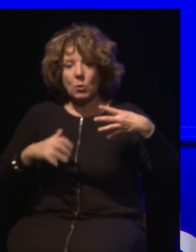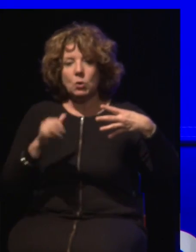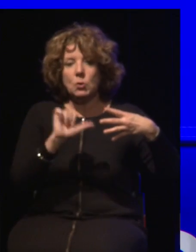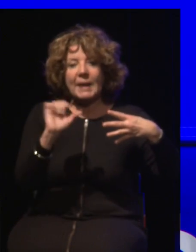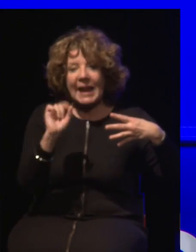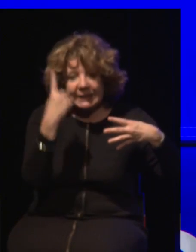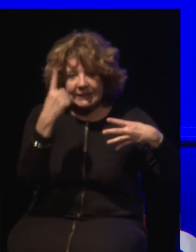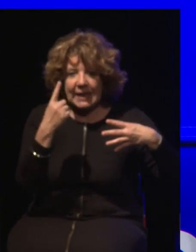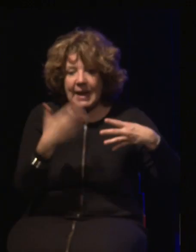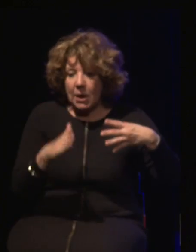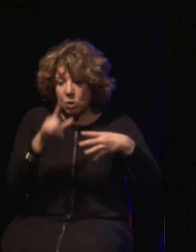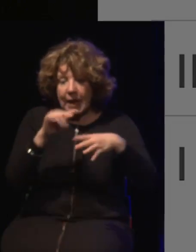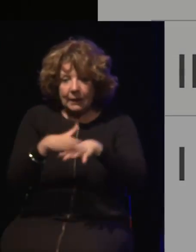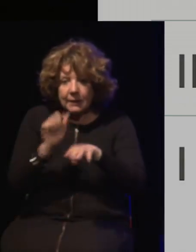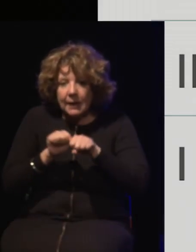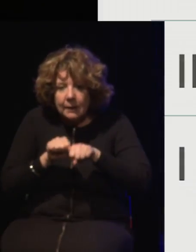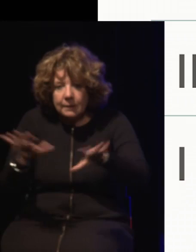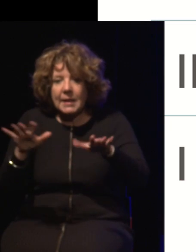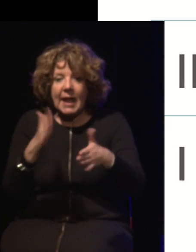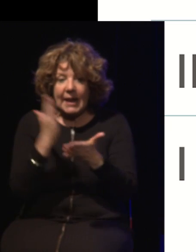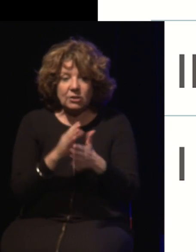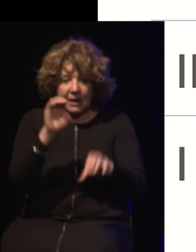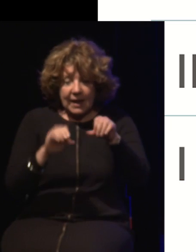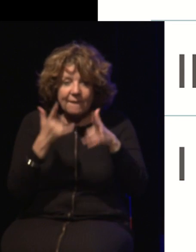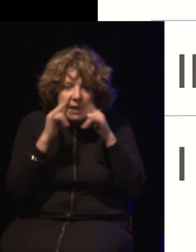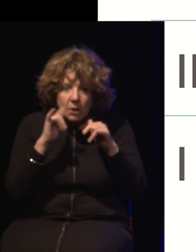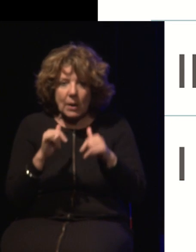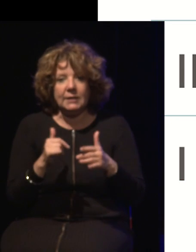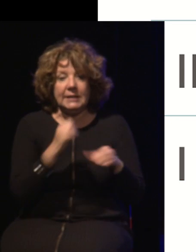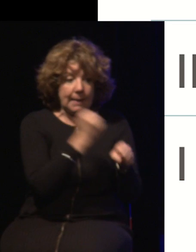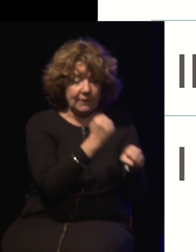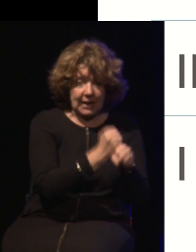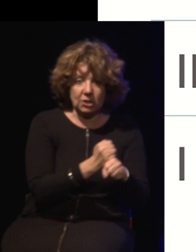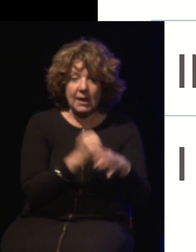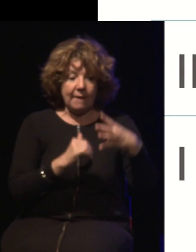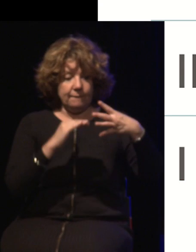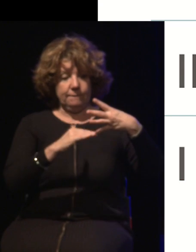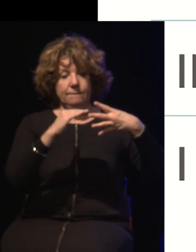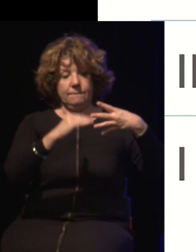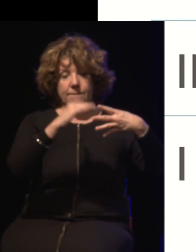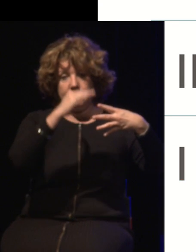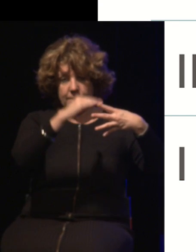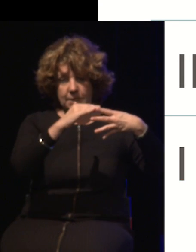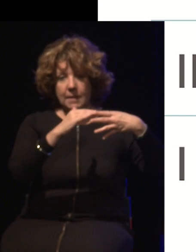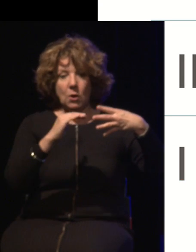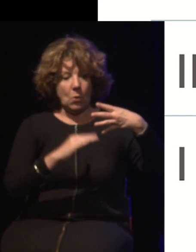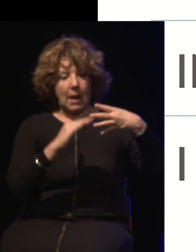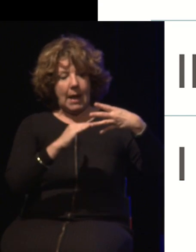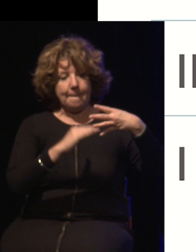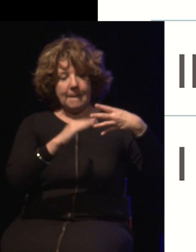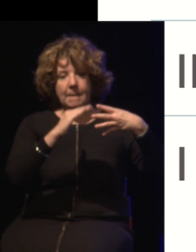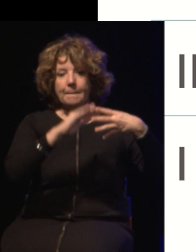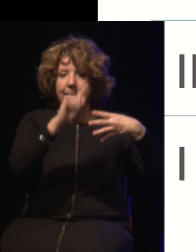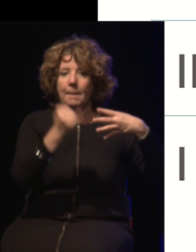gamification experiences. There are 4 orders, and they go up in complexity based on the number of